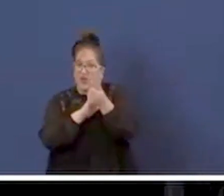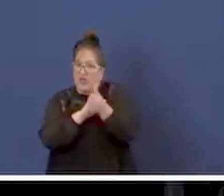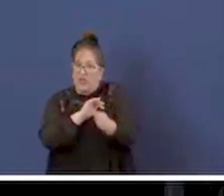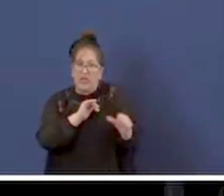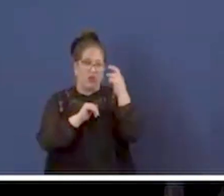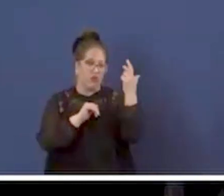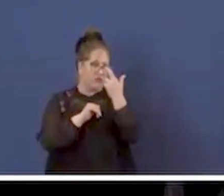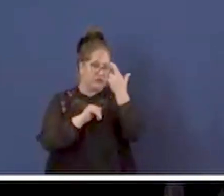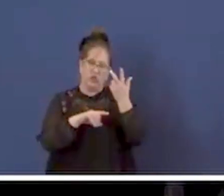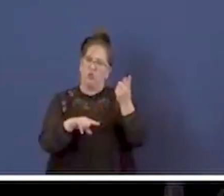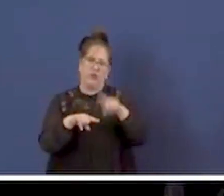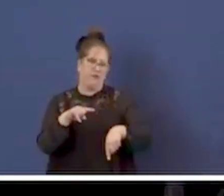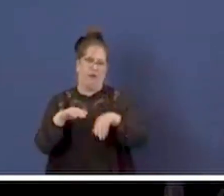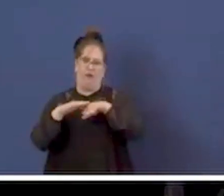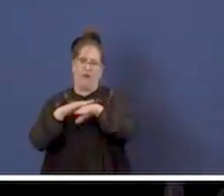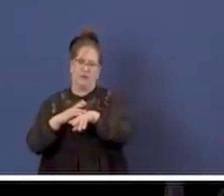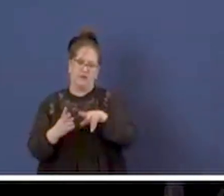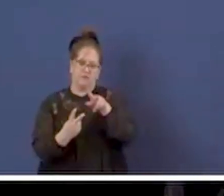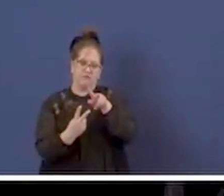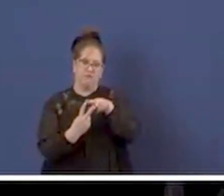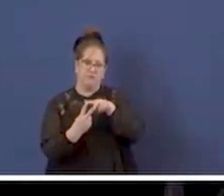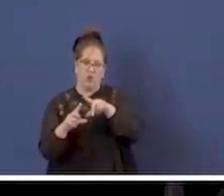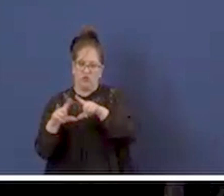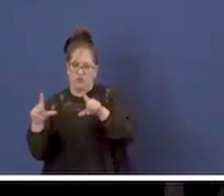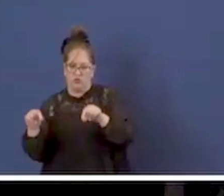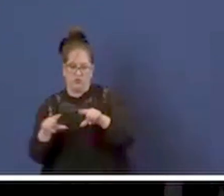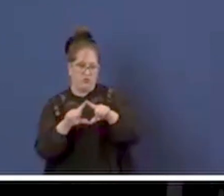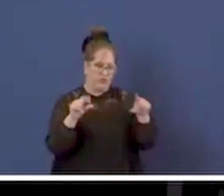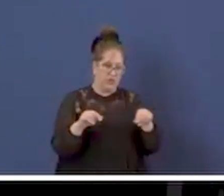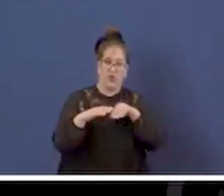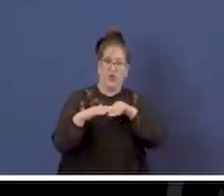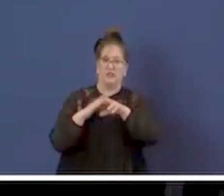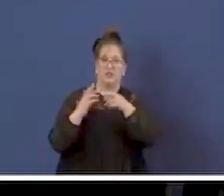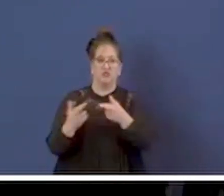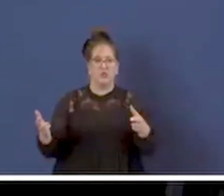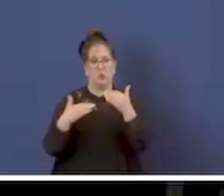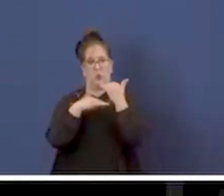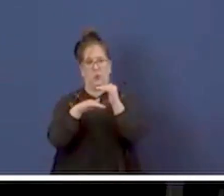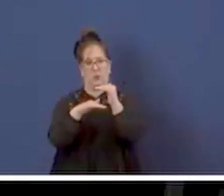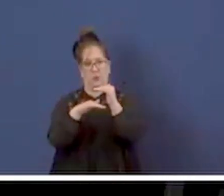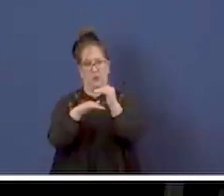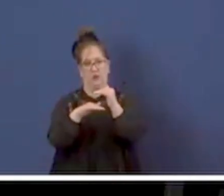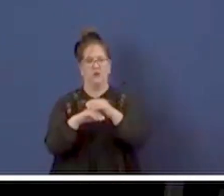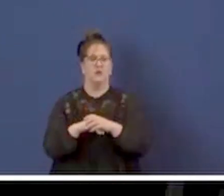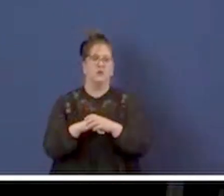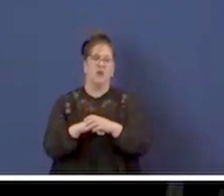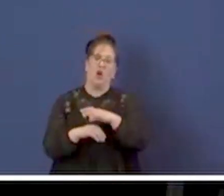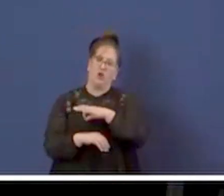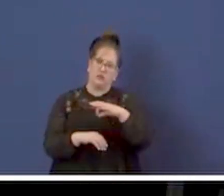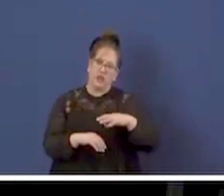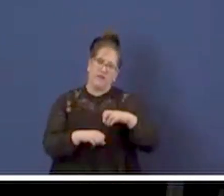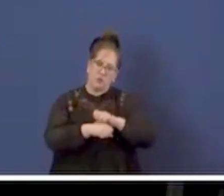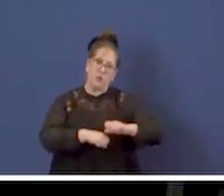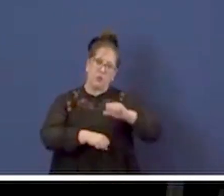you cannot access these vouchers, and access to resources is much more limited. Our staff works very